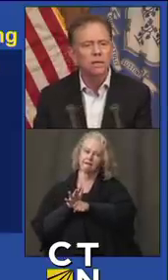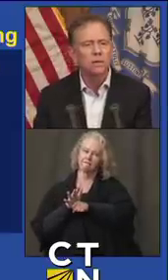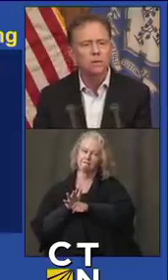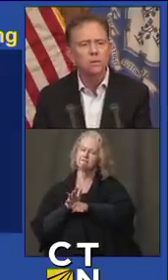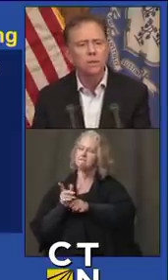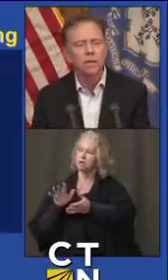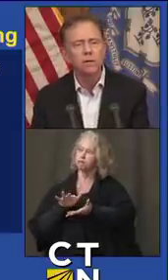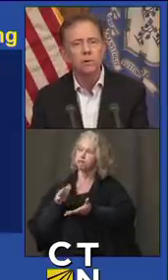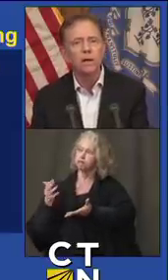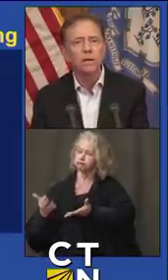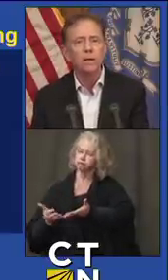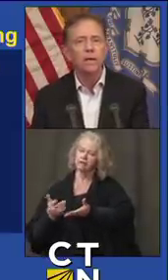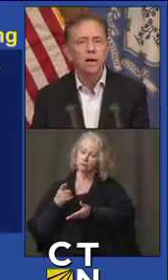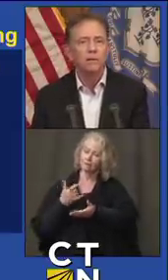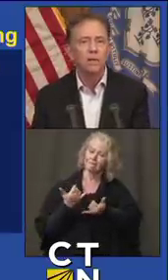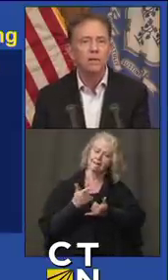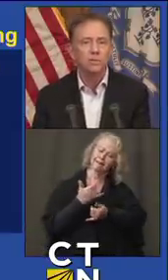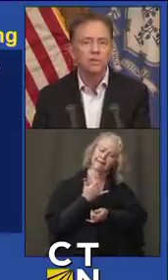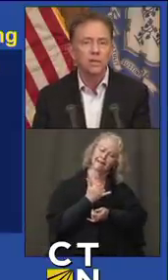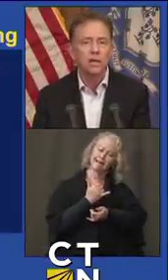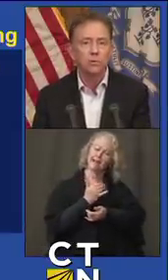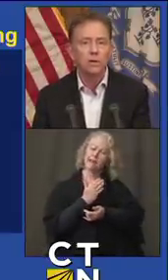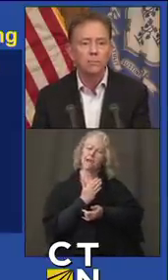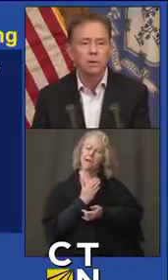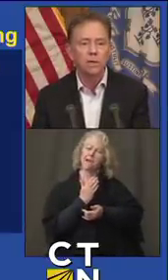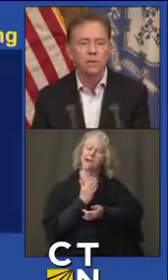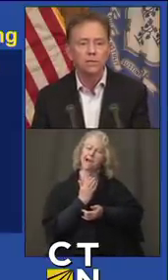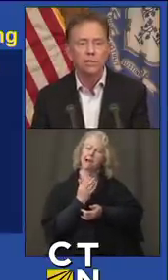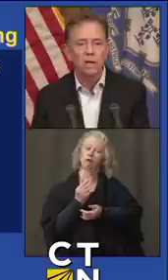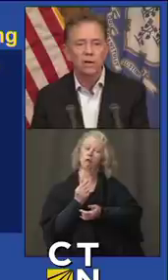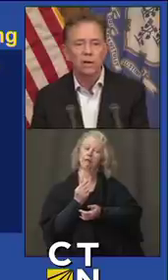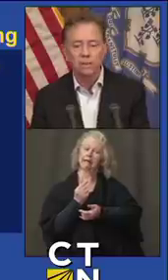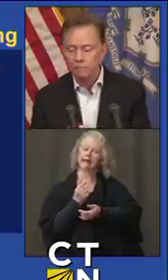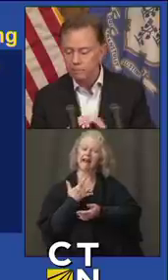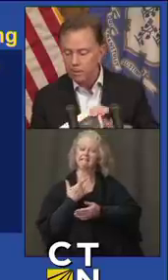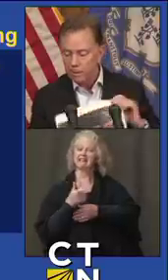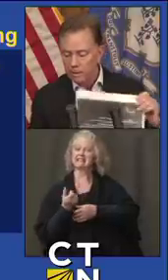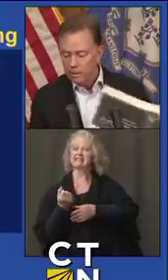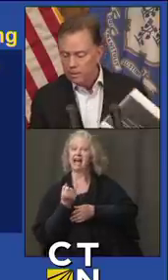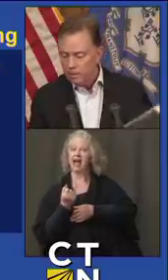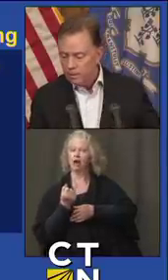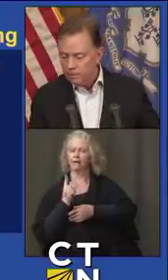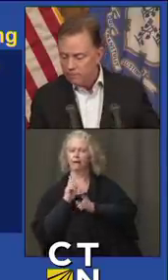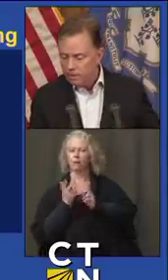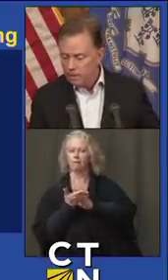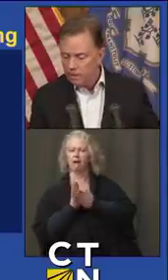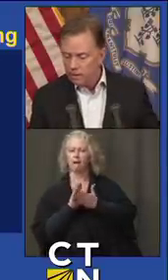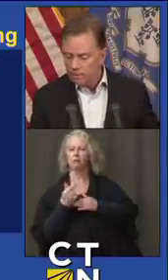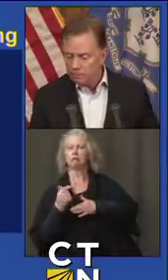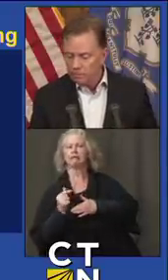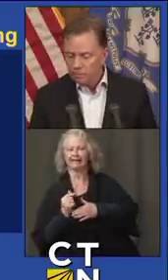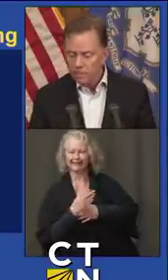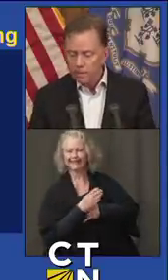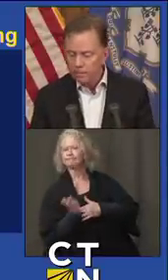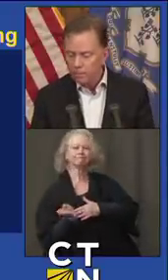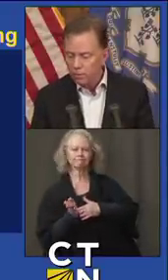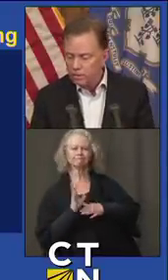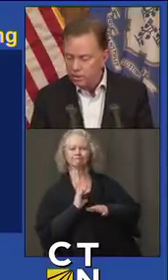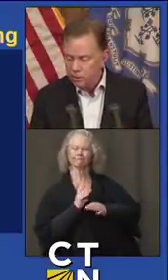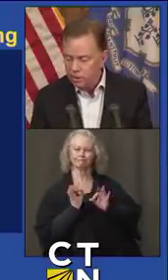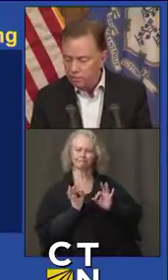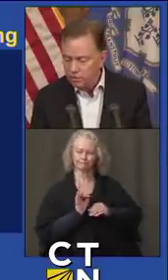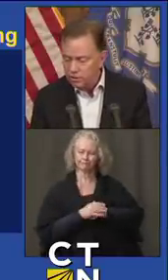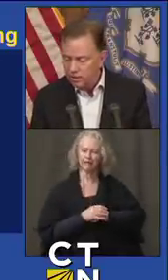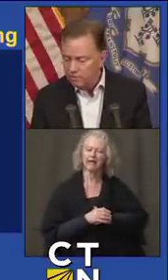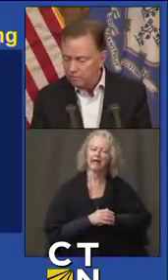that, yellow, light green, I think you can see that green by the end of Saturday. Finally,